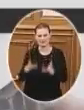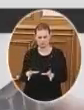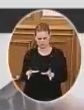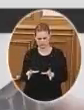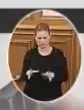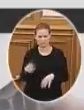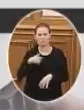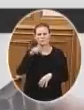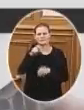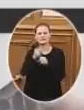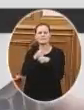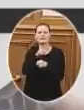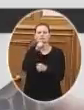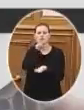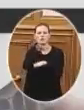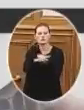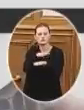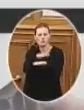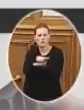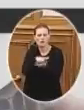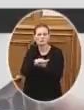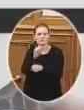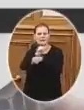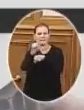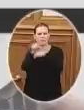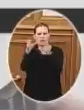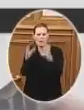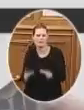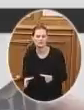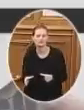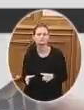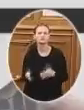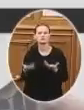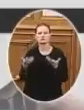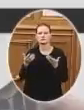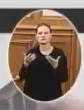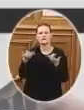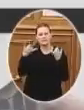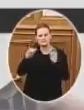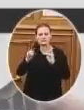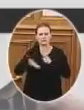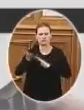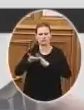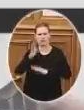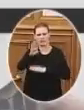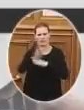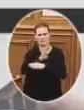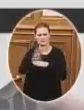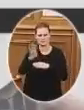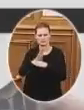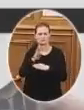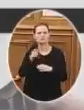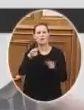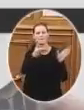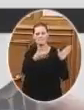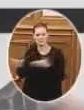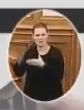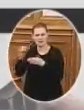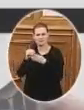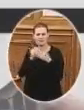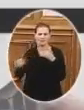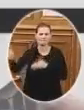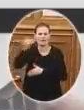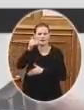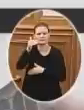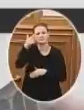employers, employees, the schools, the institutions that just need to go about their business can also do some advanced planning as transportation becomes a